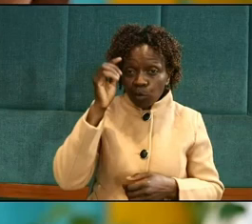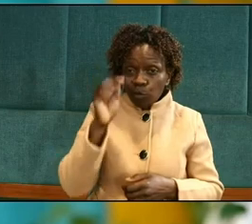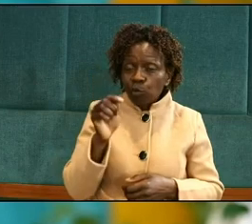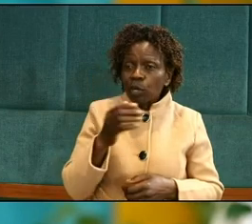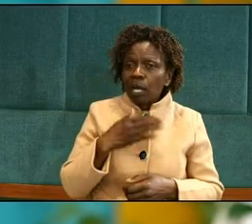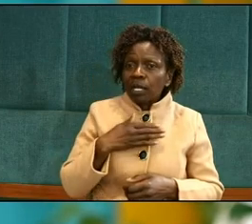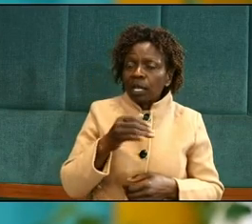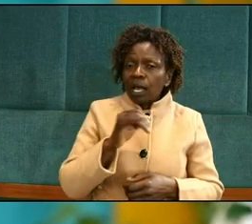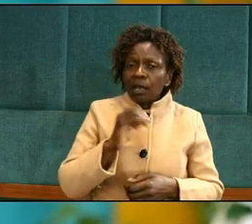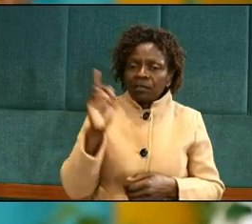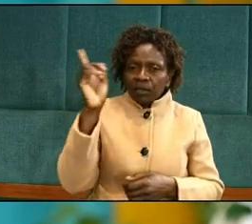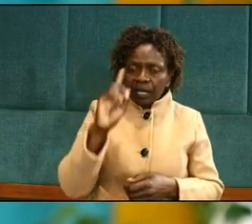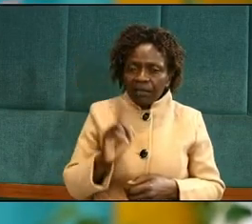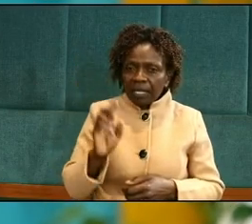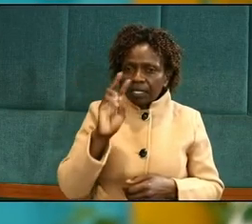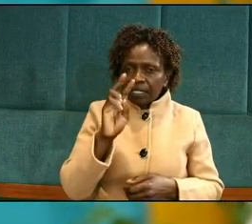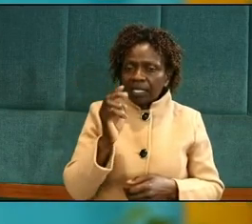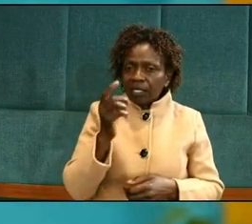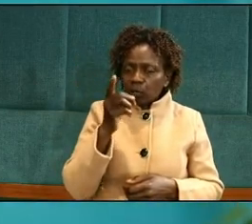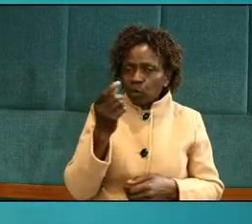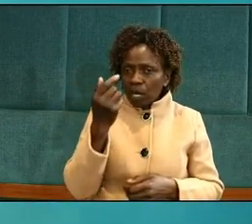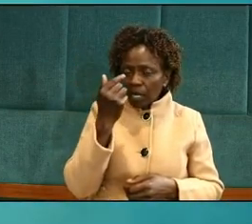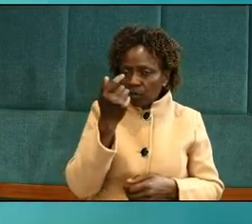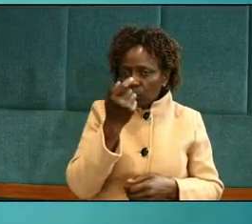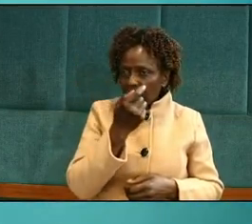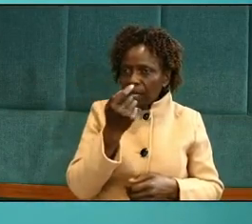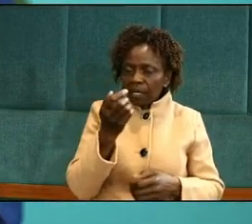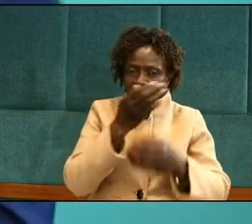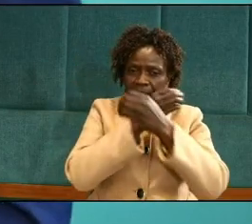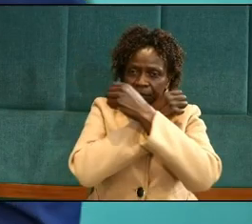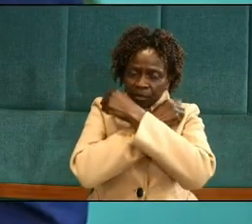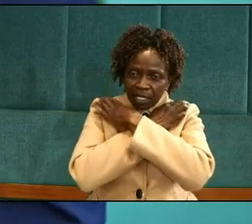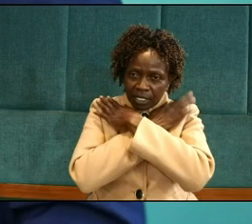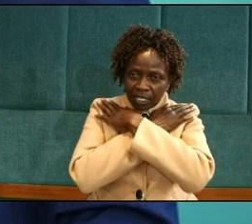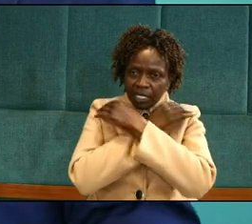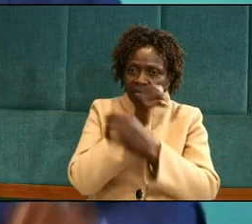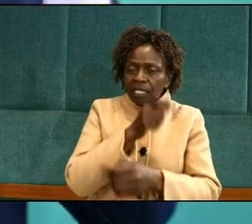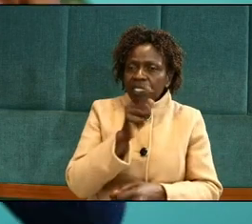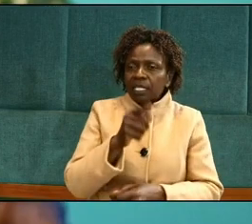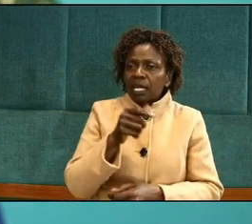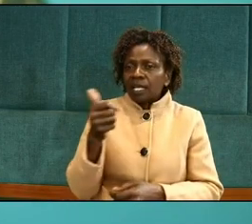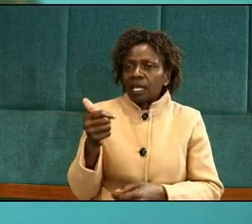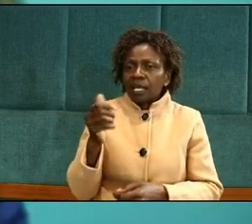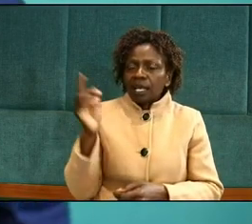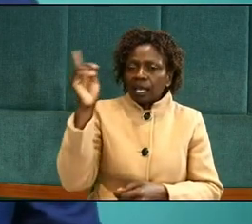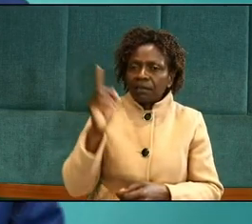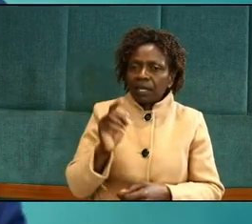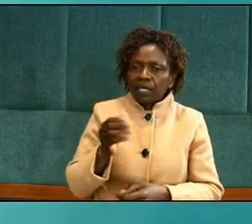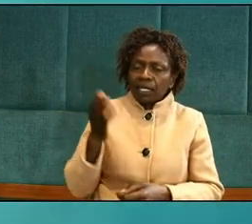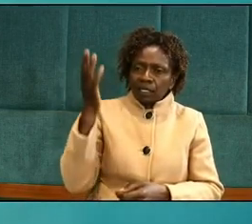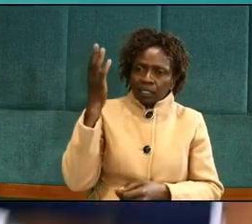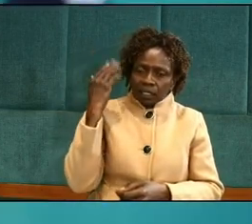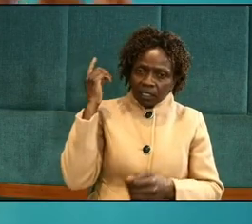and I have never seen eye to eye and embraced each other ever since my daughter